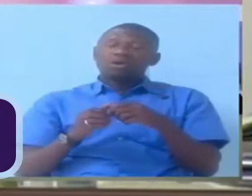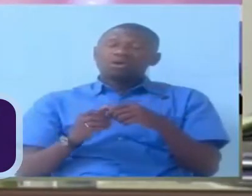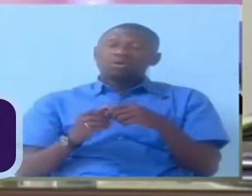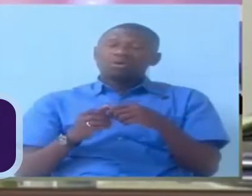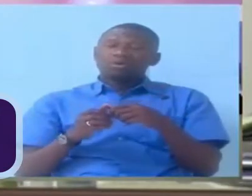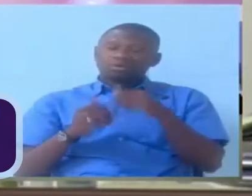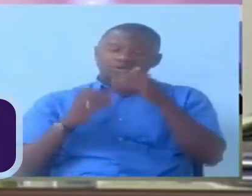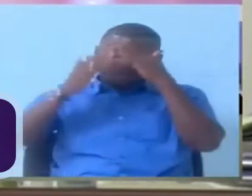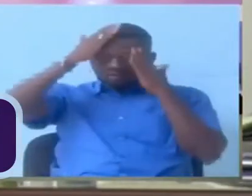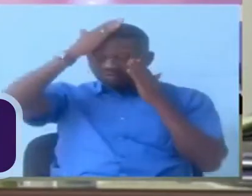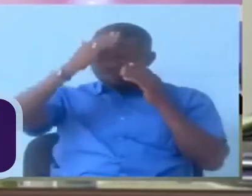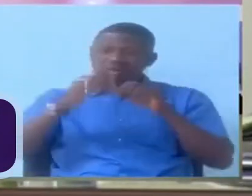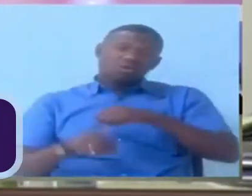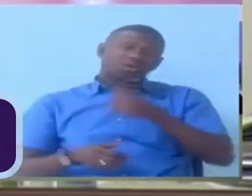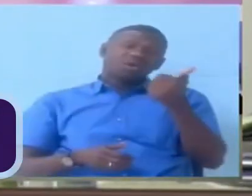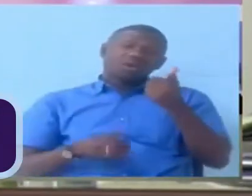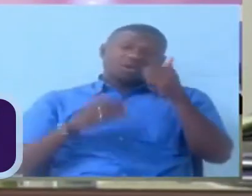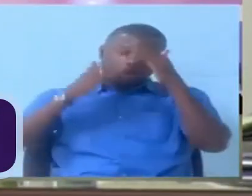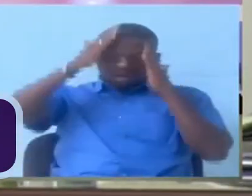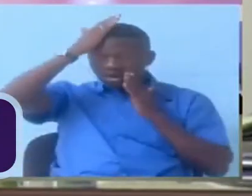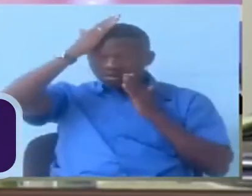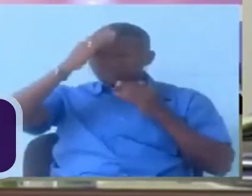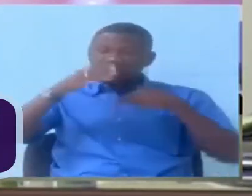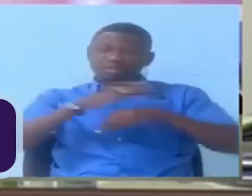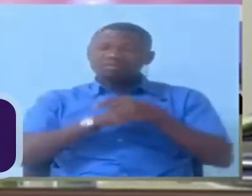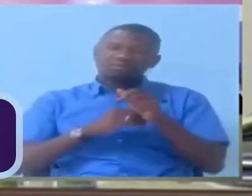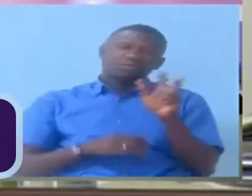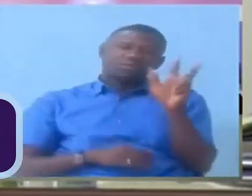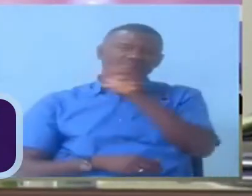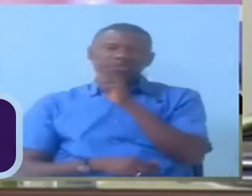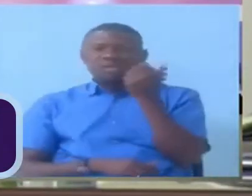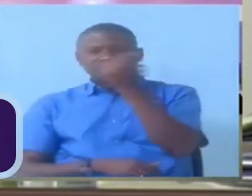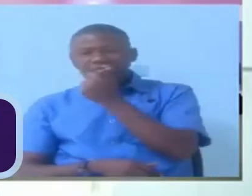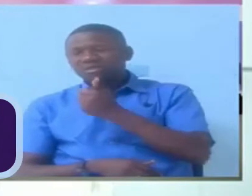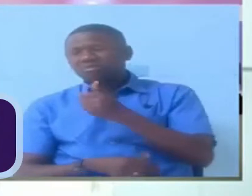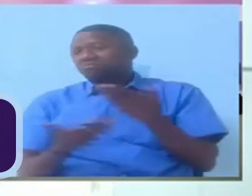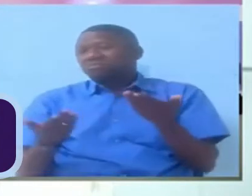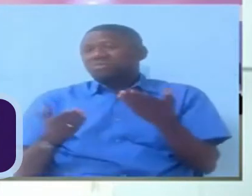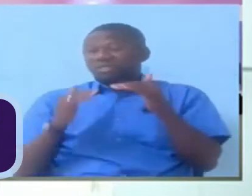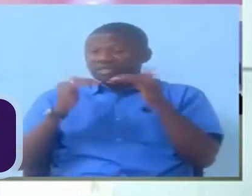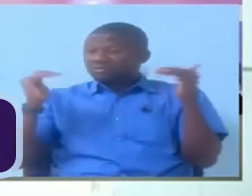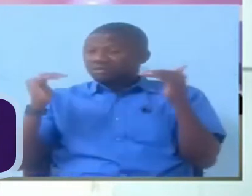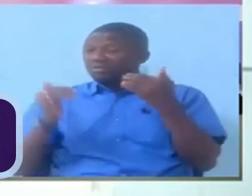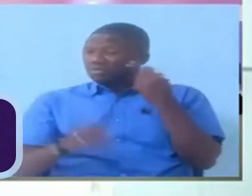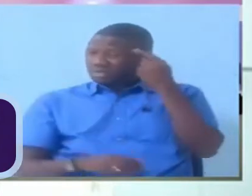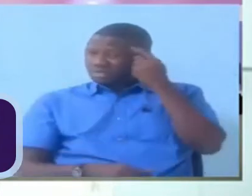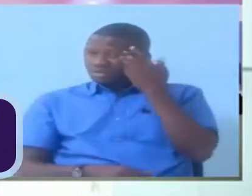We raised this because we have to make recommendations for institutional reform.